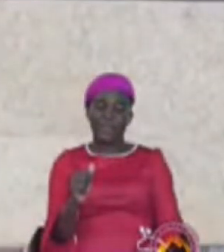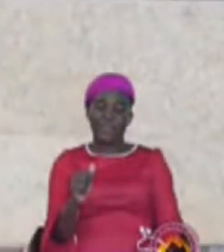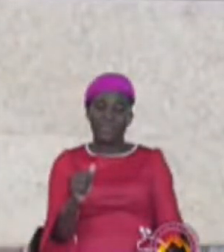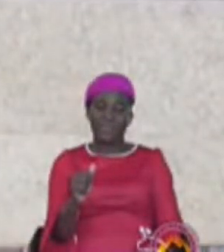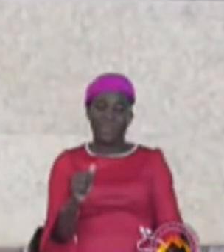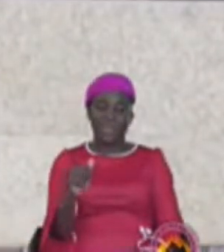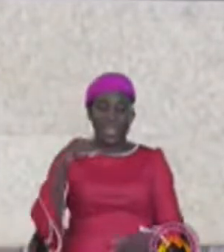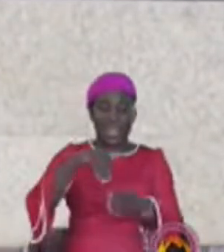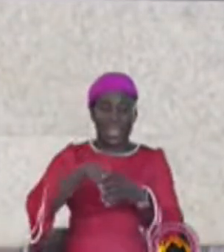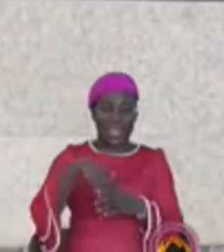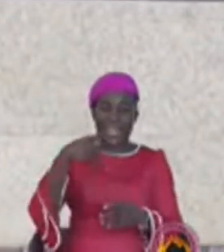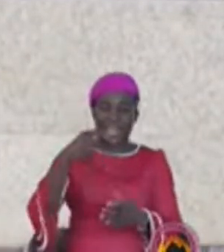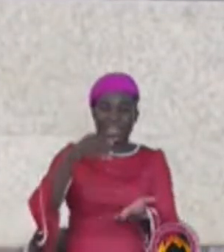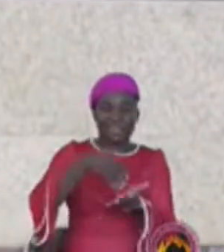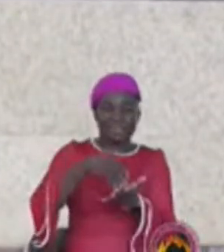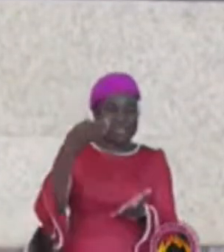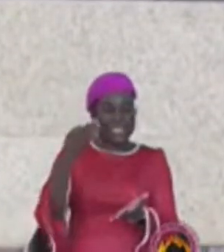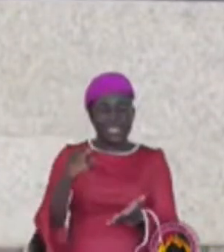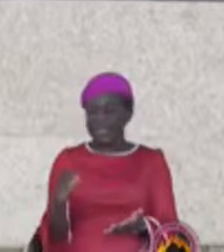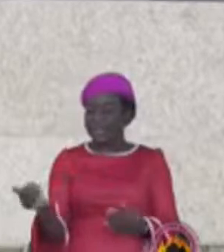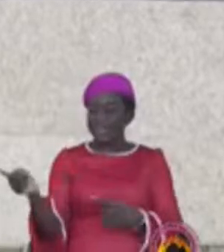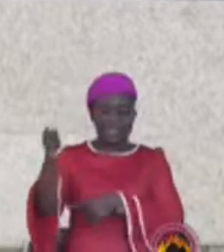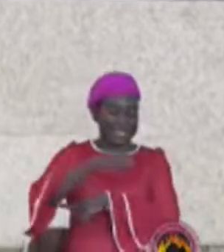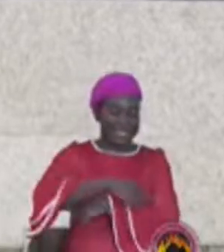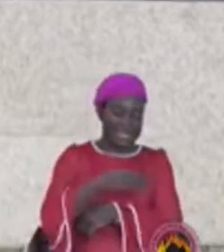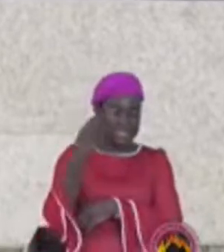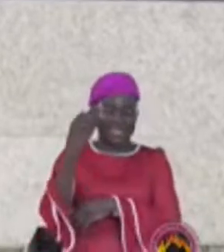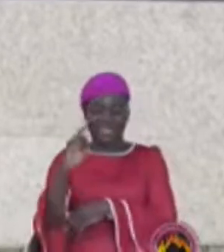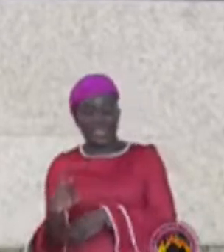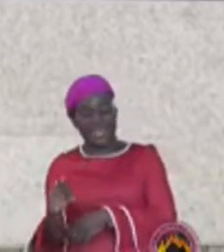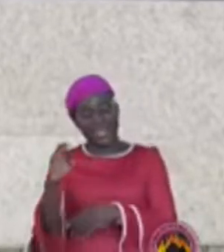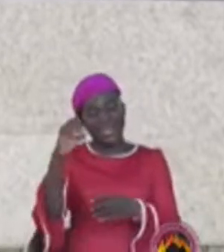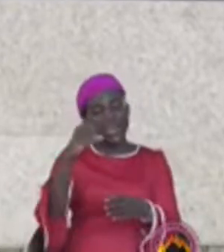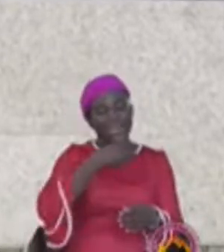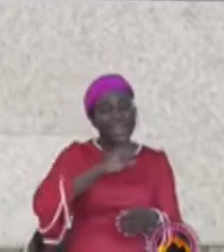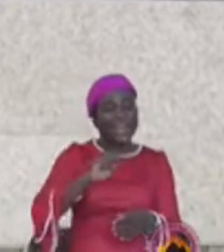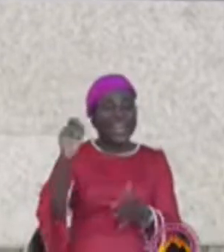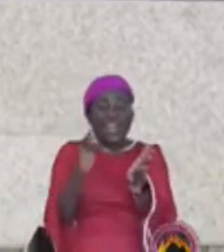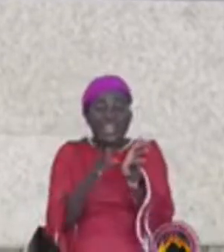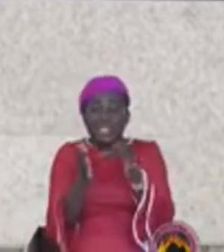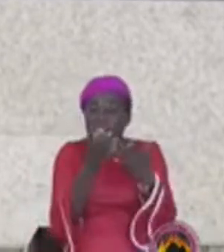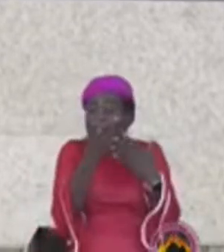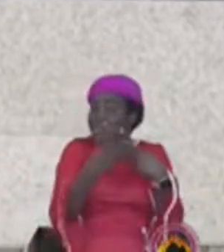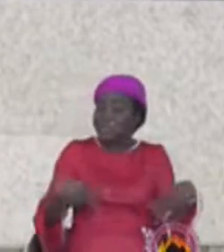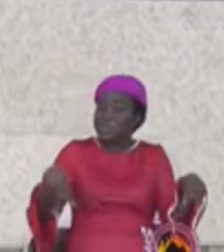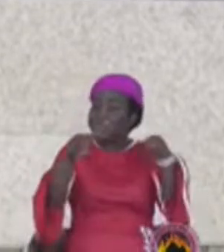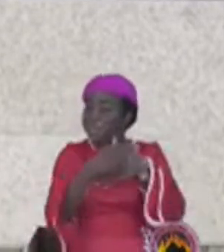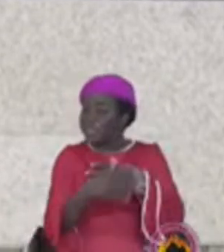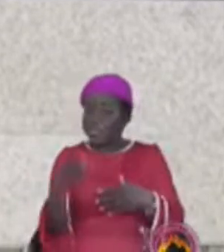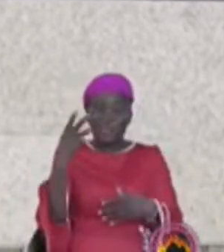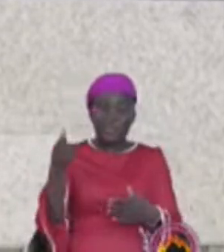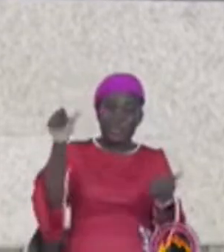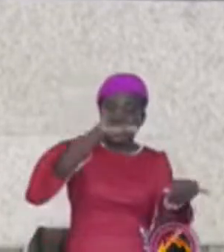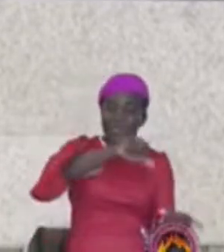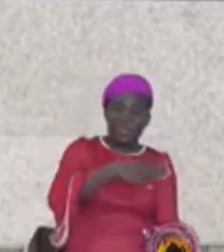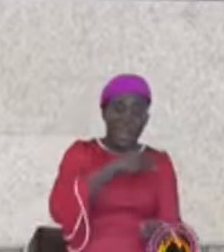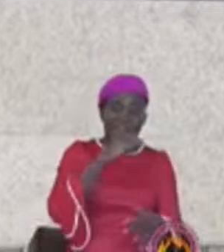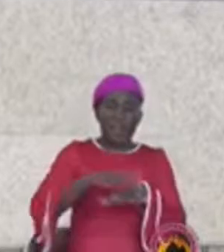Misty days of yore, Jesus' precious blood at par, and a thief. thief upon the cross